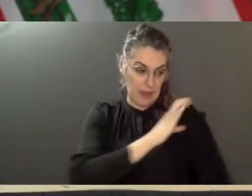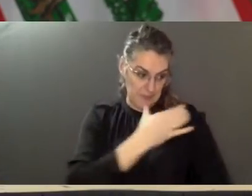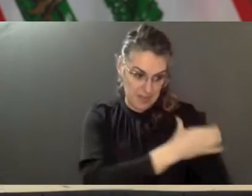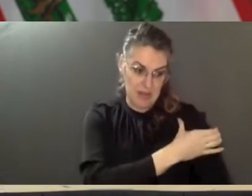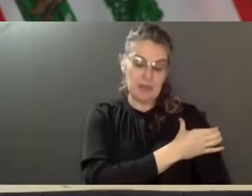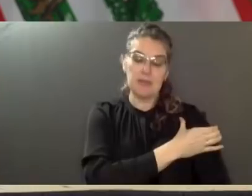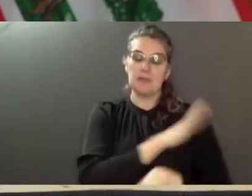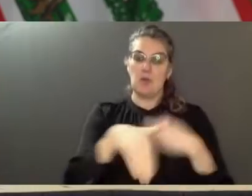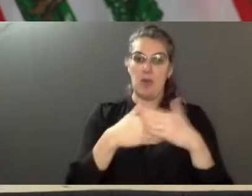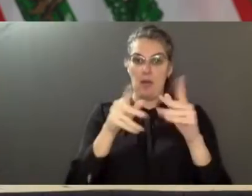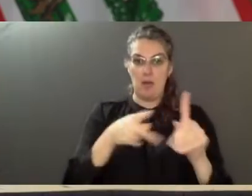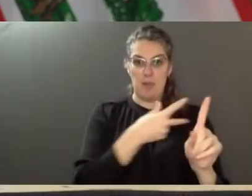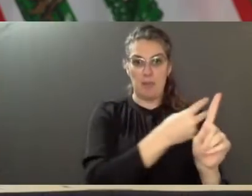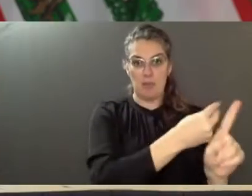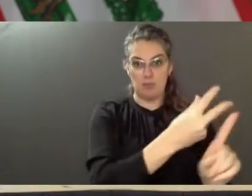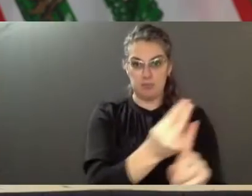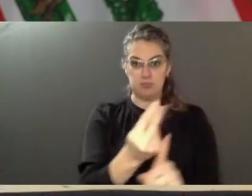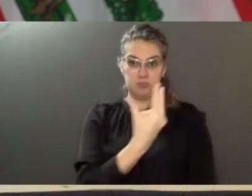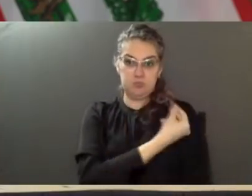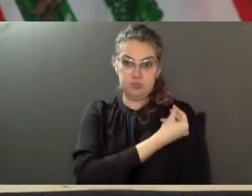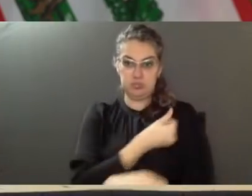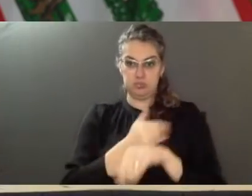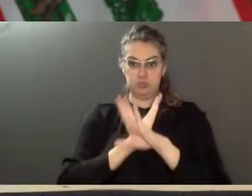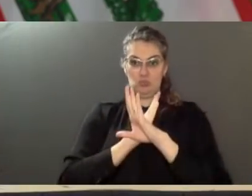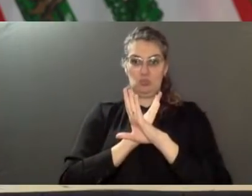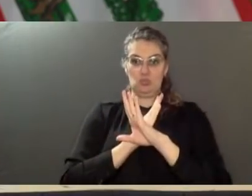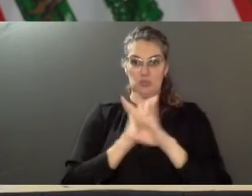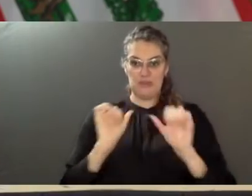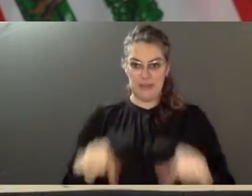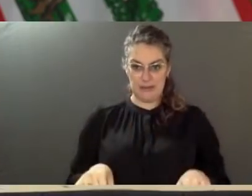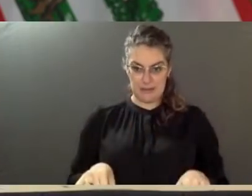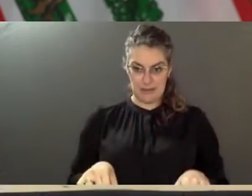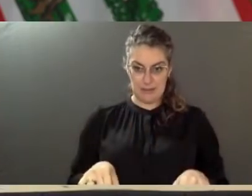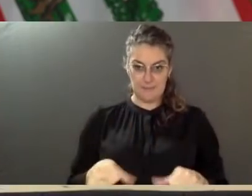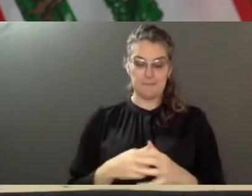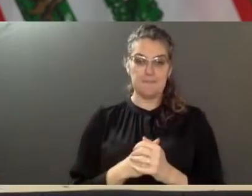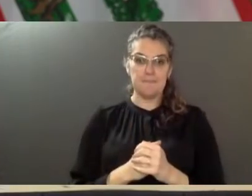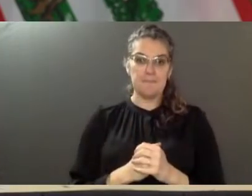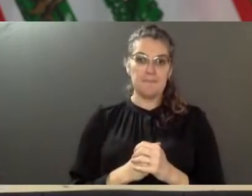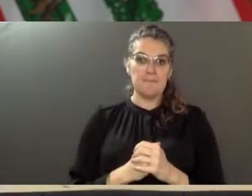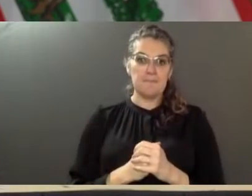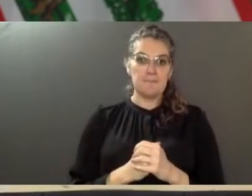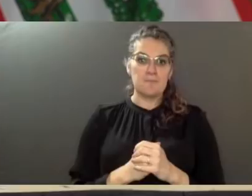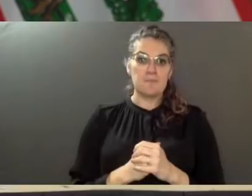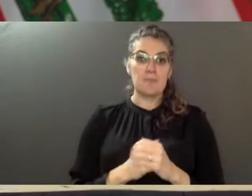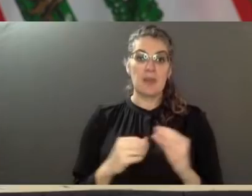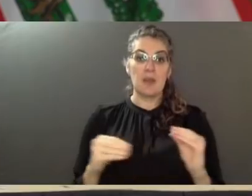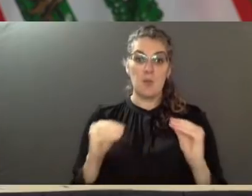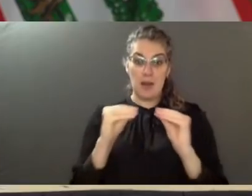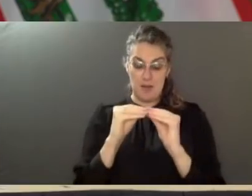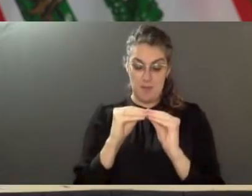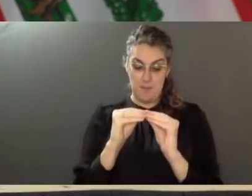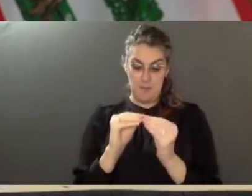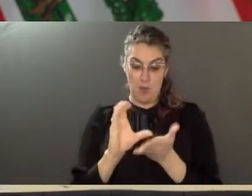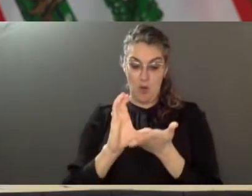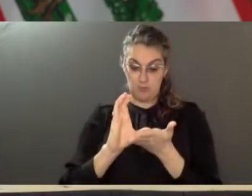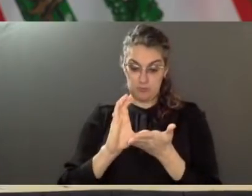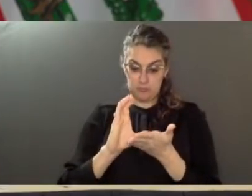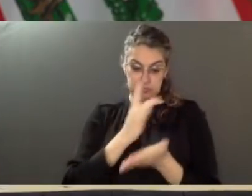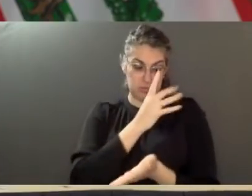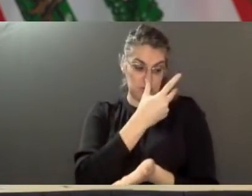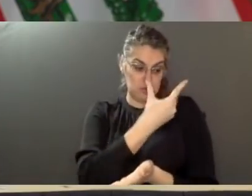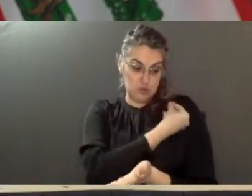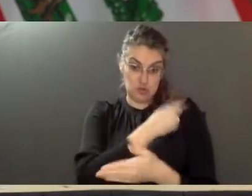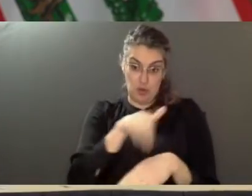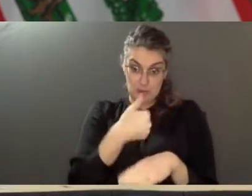community partners who will help us in the future as the general public receives vaccine when our supply increases. We